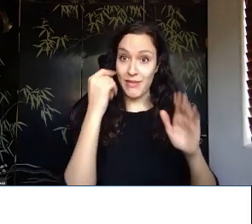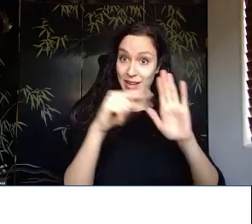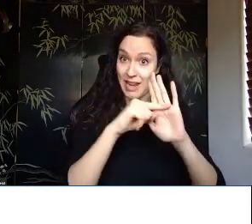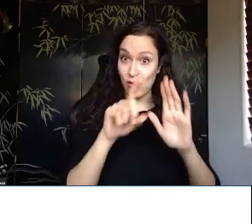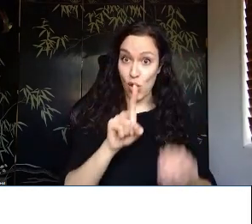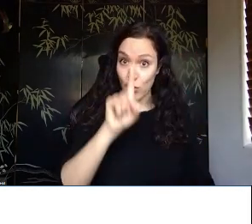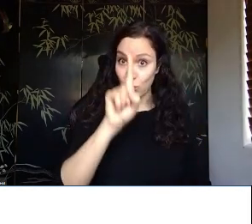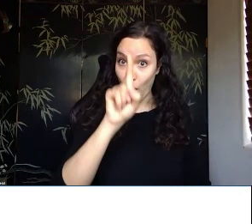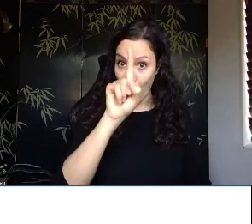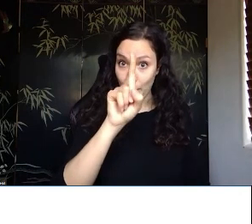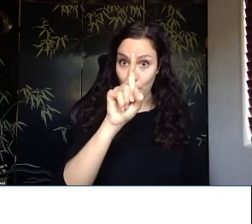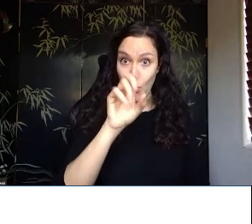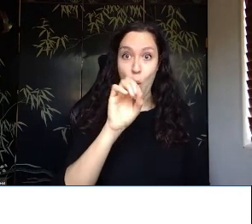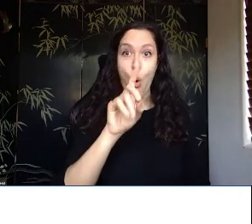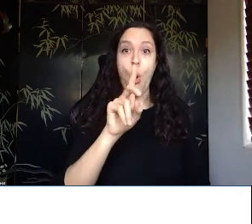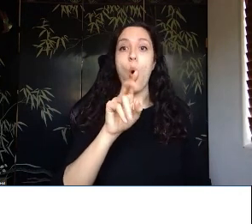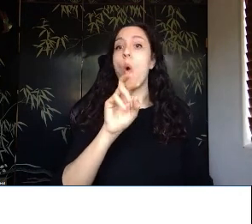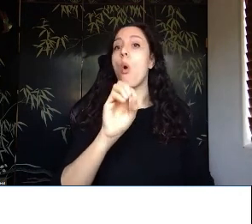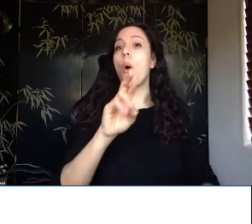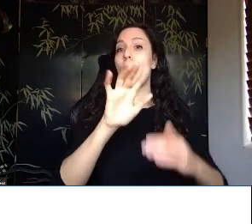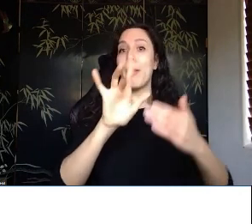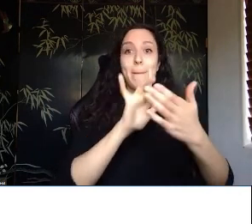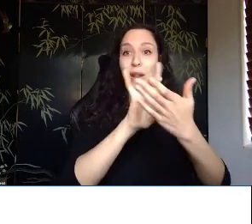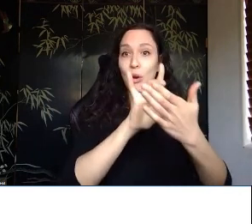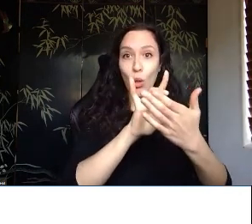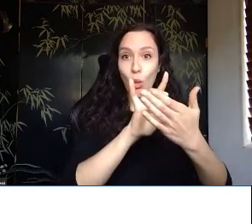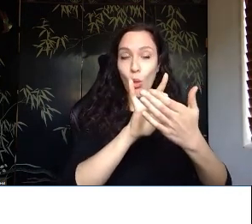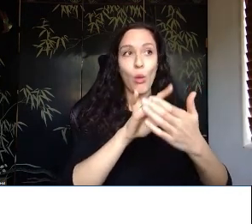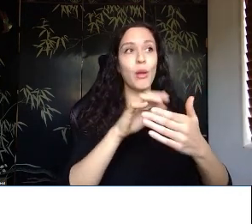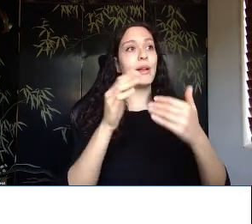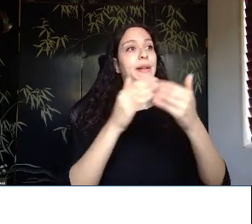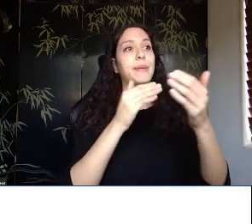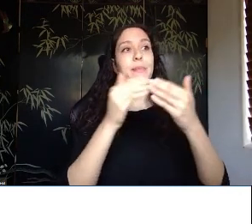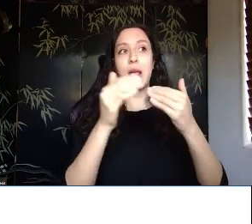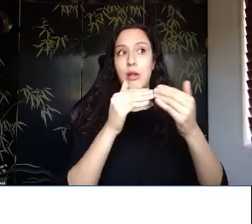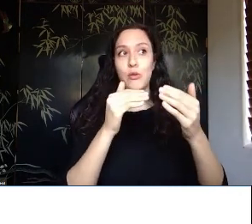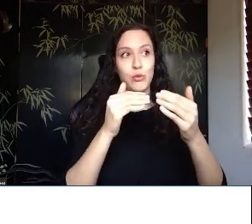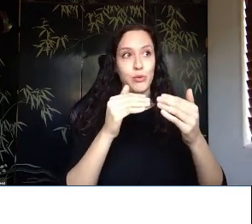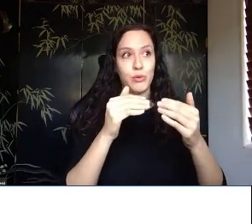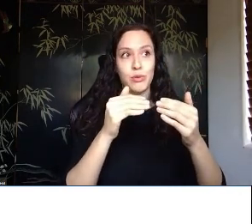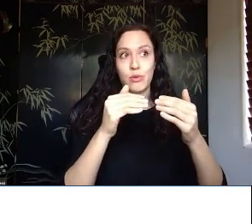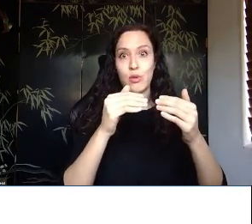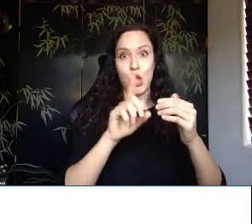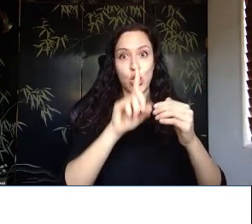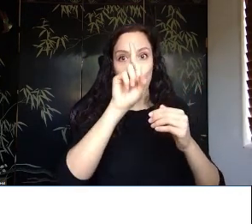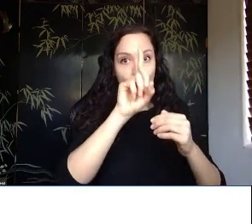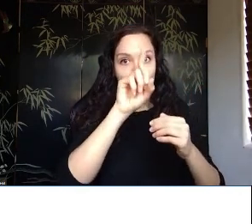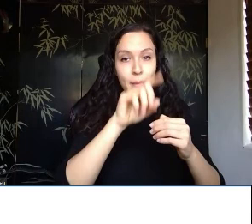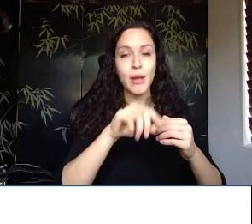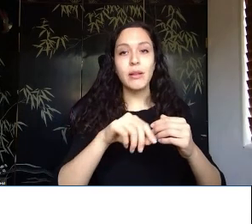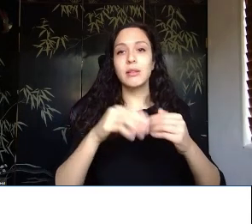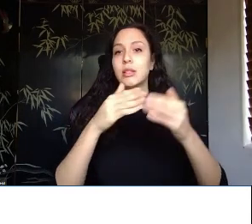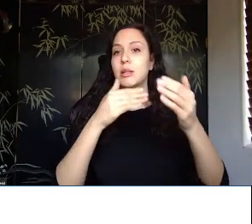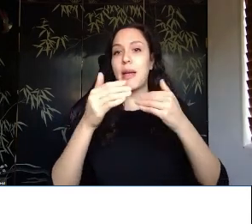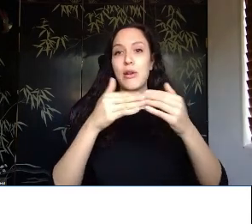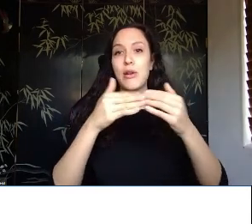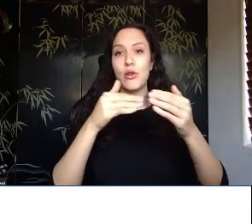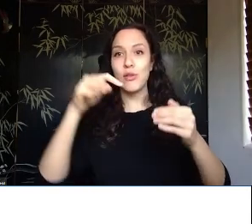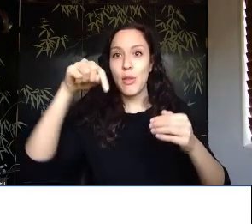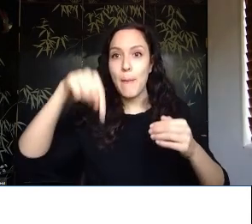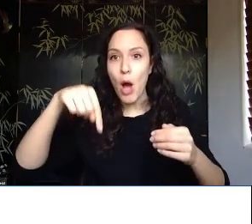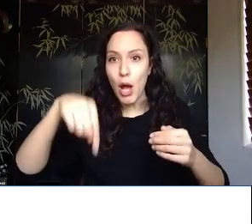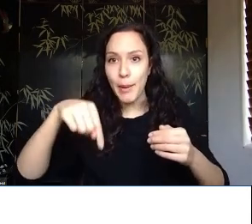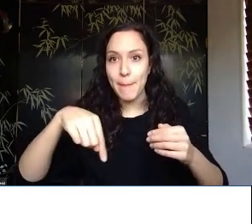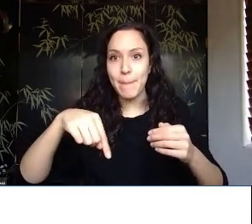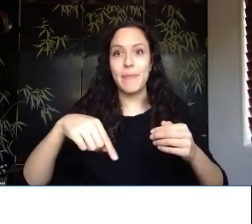it doesn't matter if it's in the middle. It doesn't matter if the negative's on the top. It doesn't matter if the negative's on the bottom. It